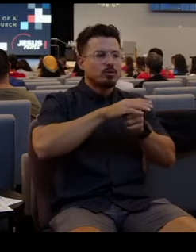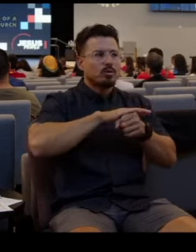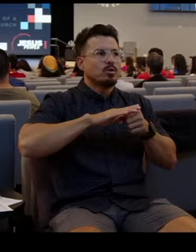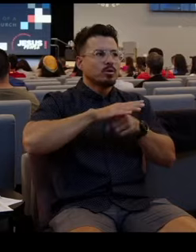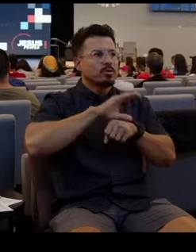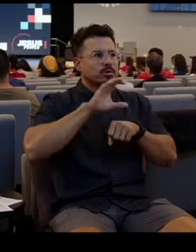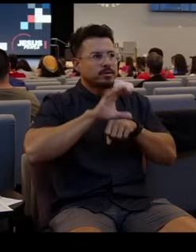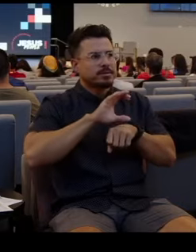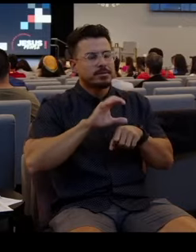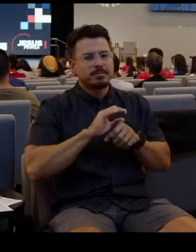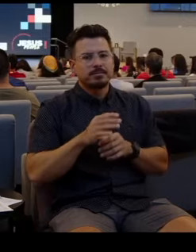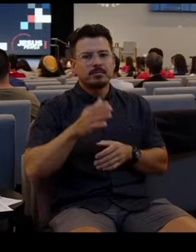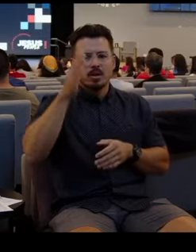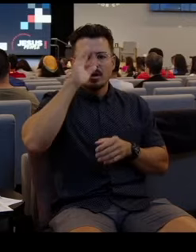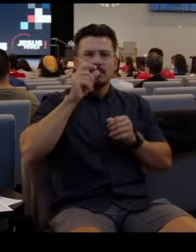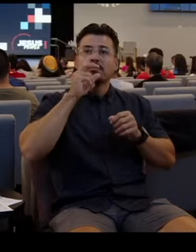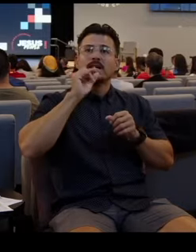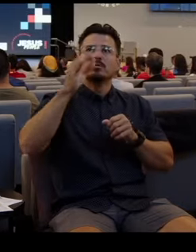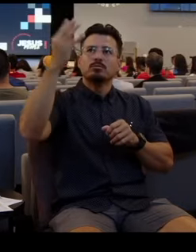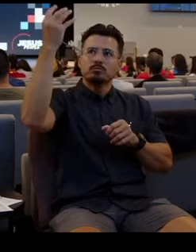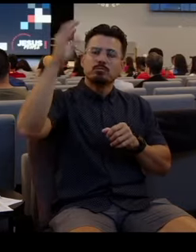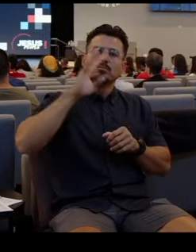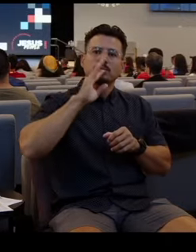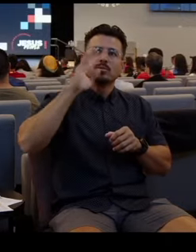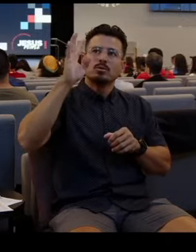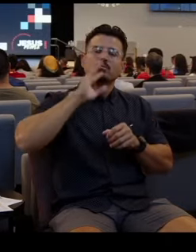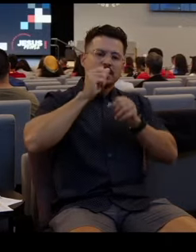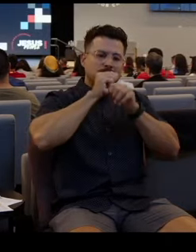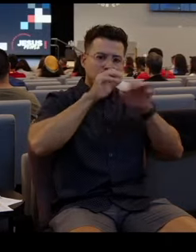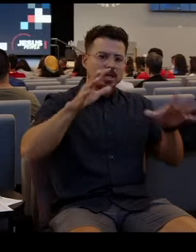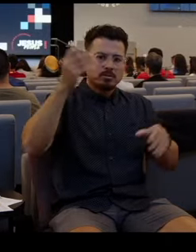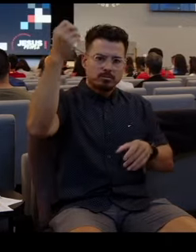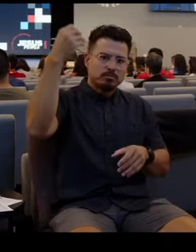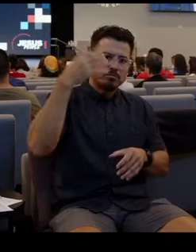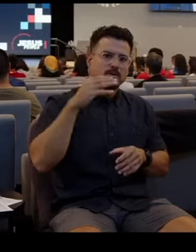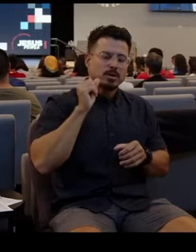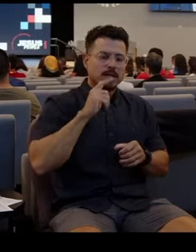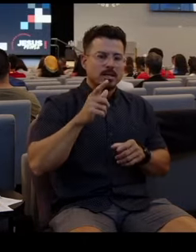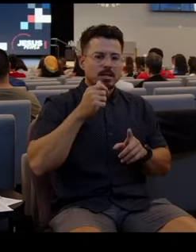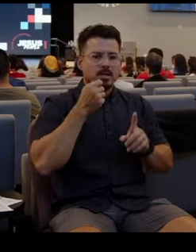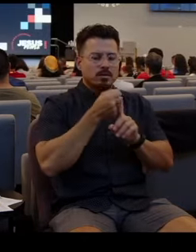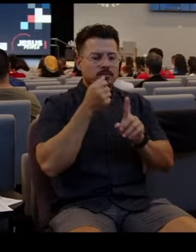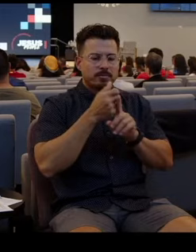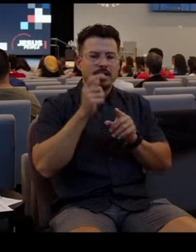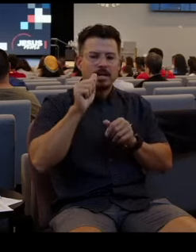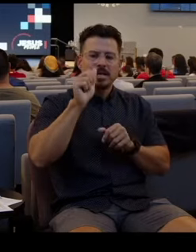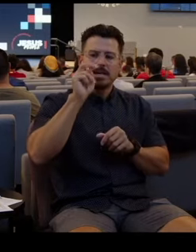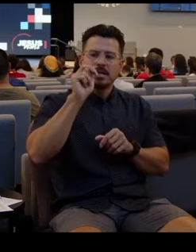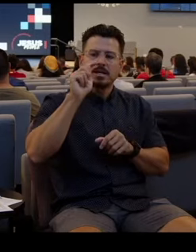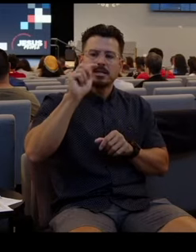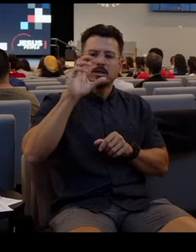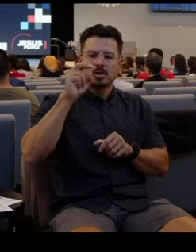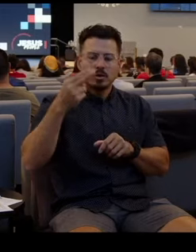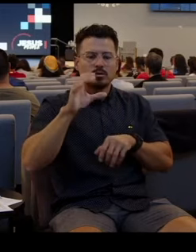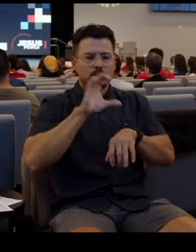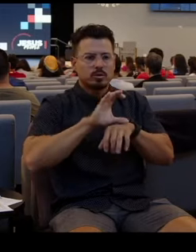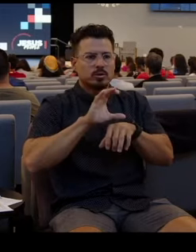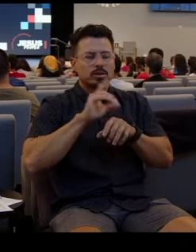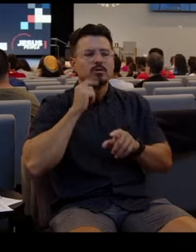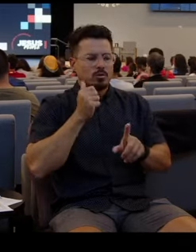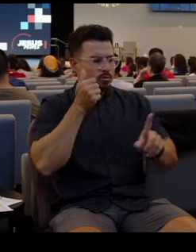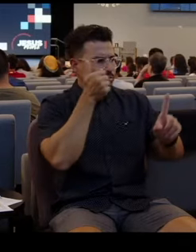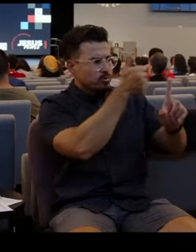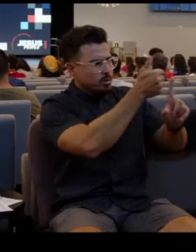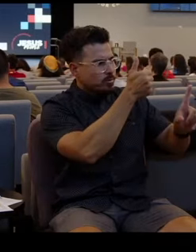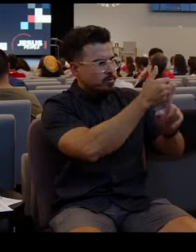God clearly speaks to the Antioch church as a self-contained body of believers. It says that as they